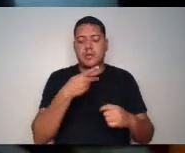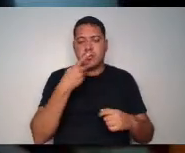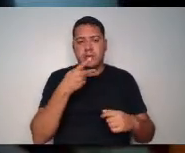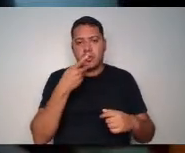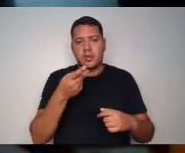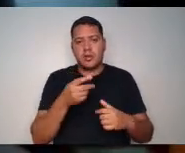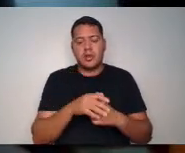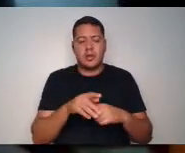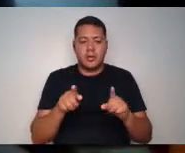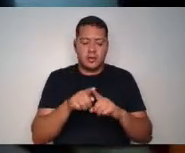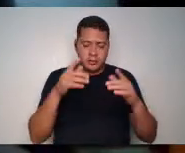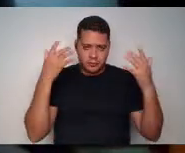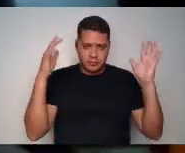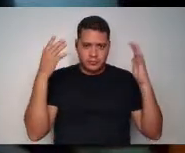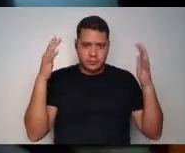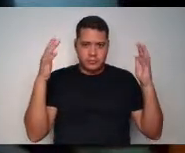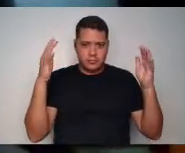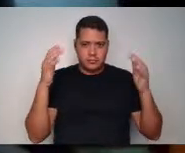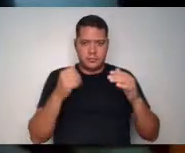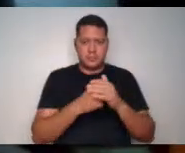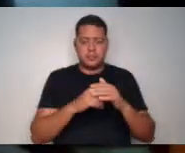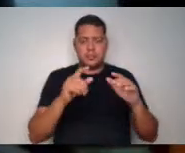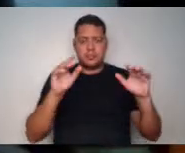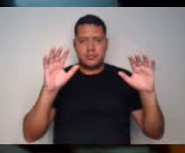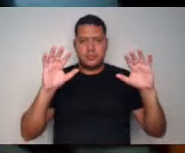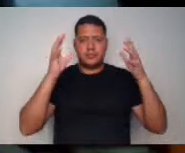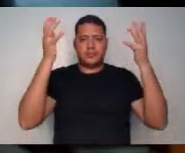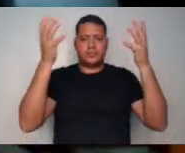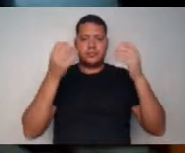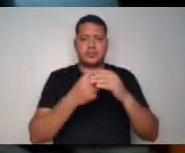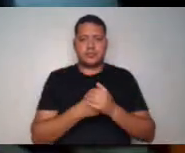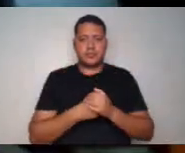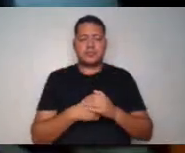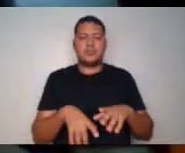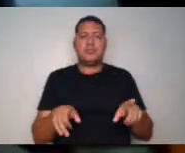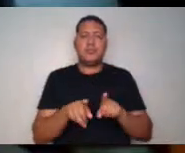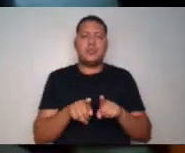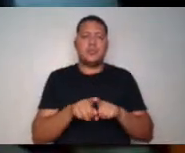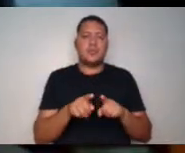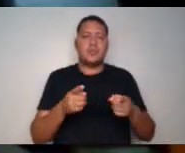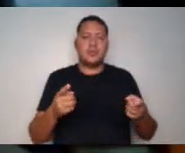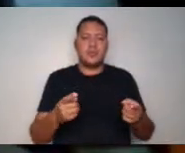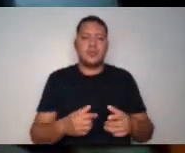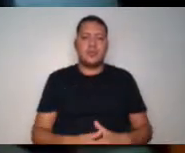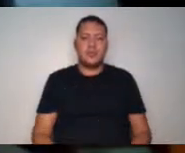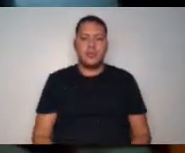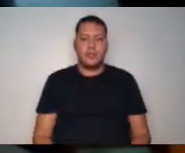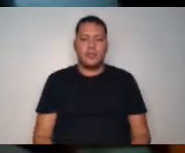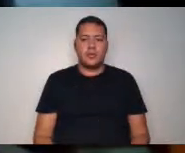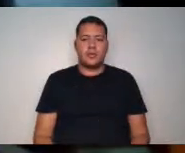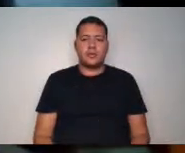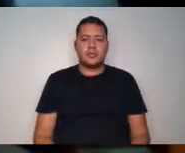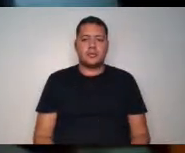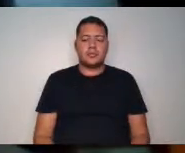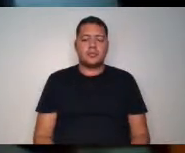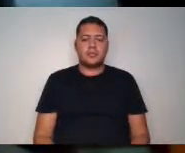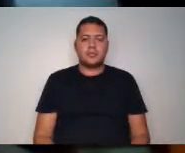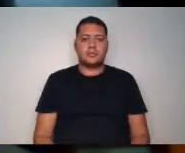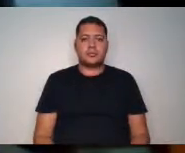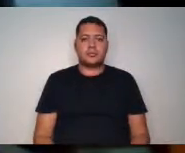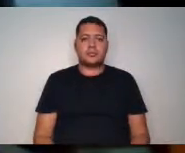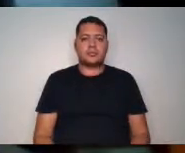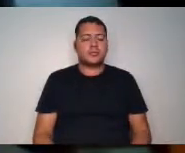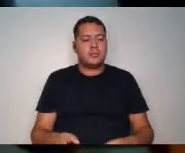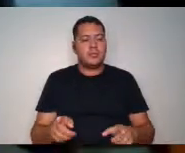Eduardo Landening and also to greet him for the event. Considering the issue, which